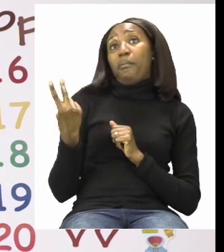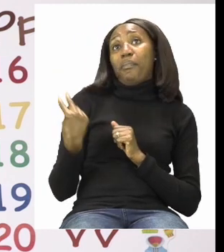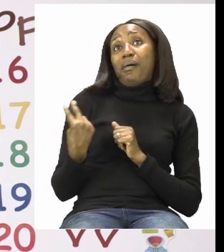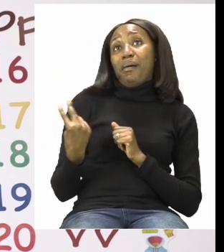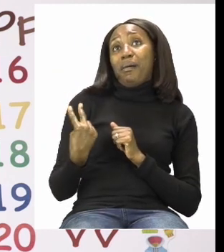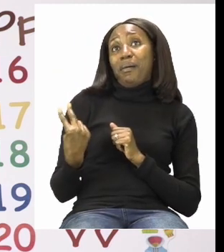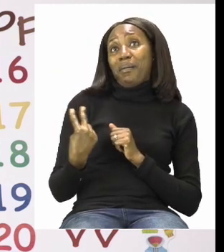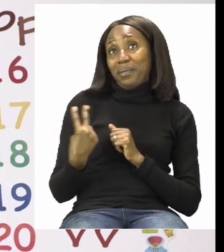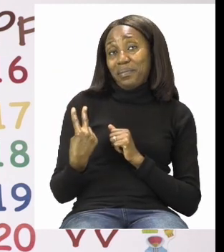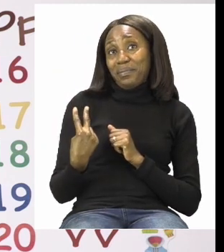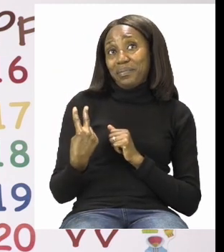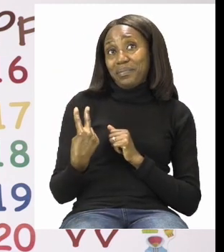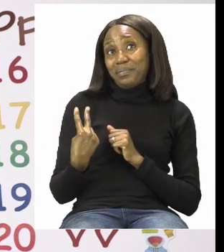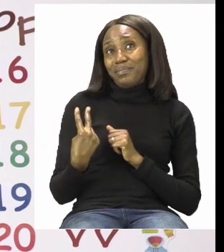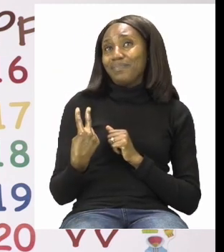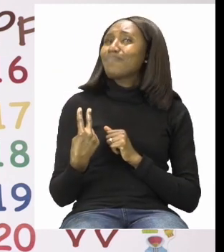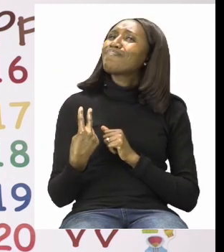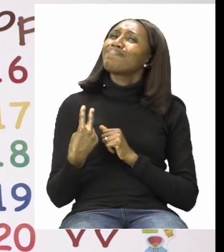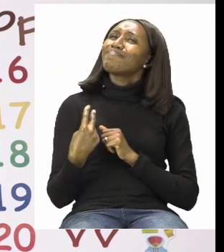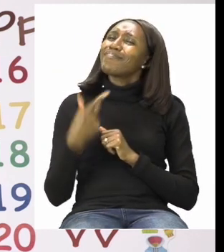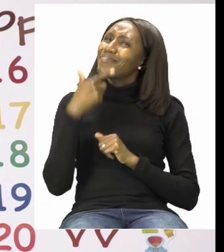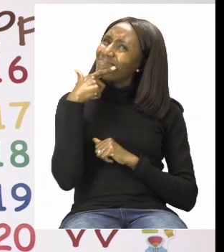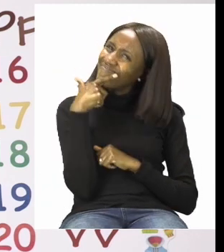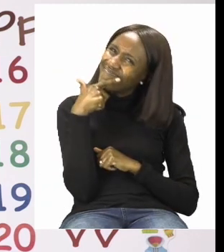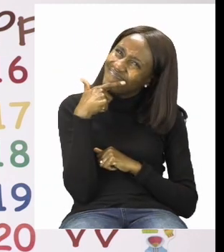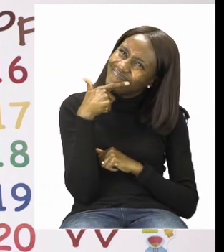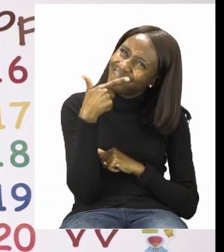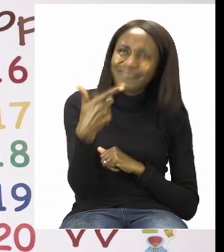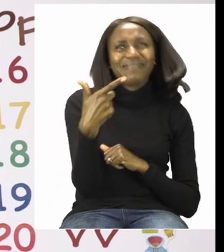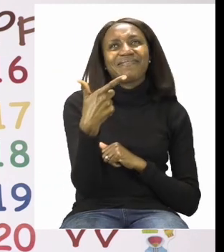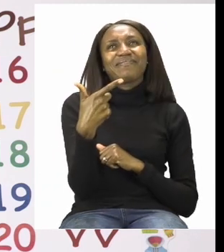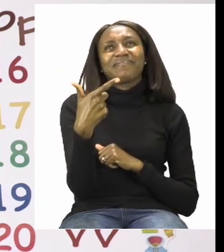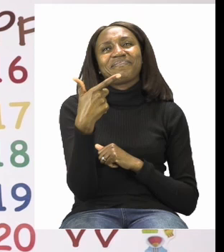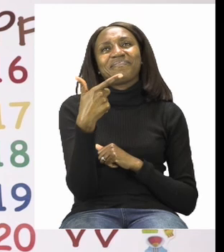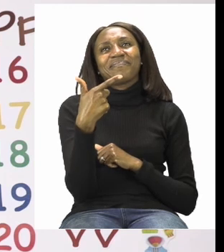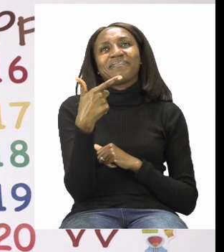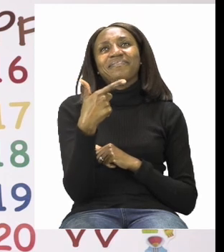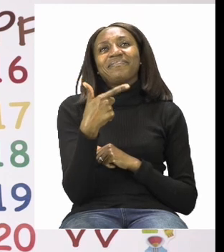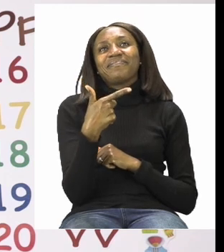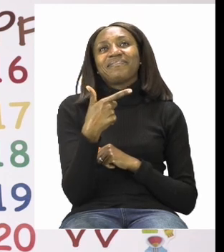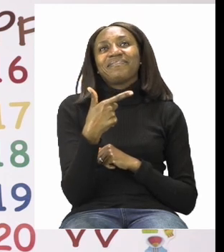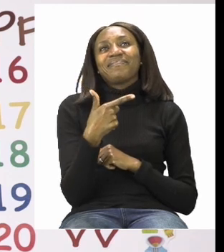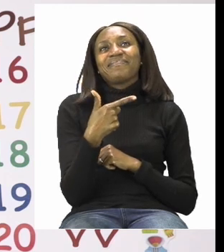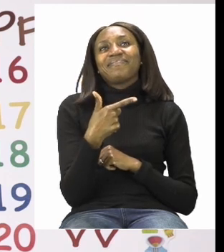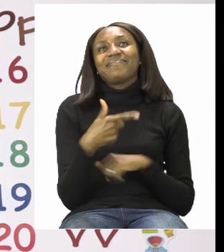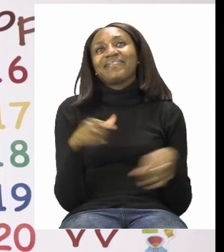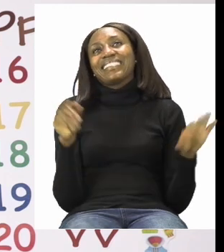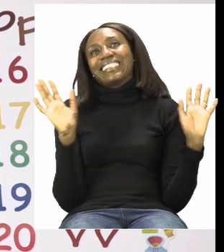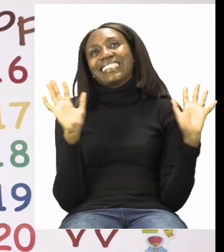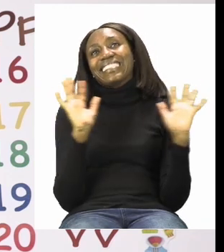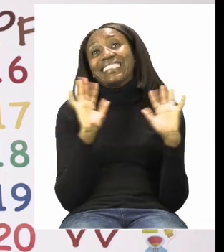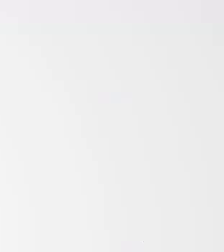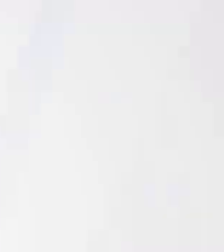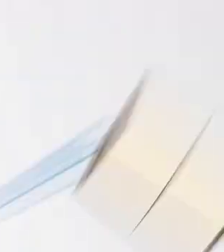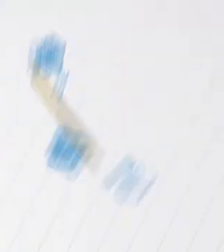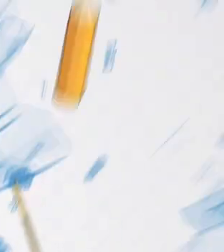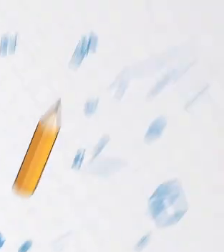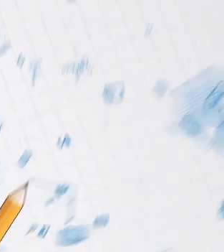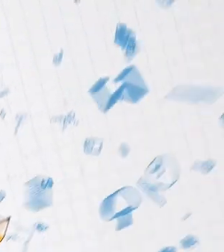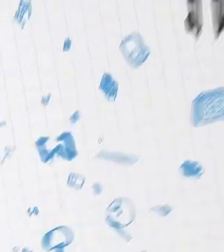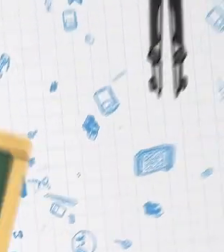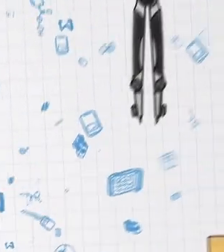and I, we would like to say thank you for joining us today and goodbye.